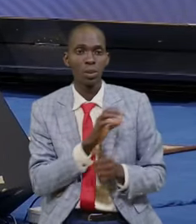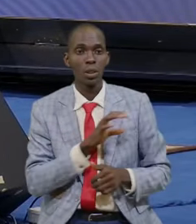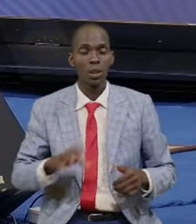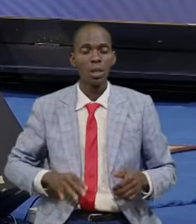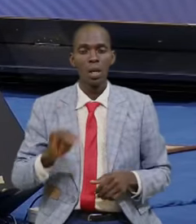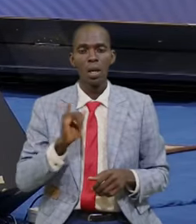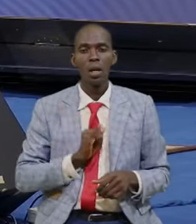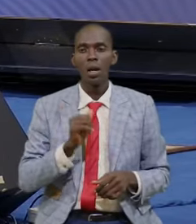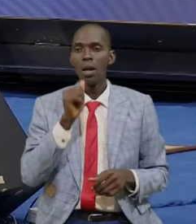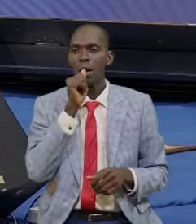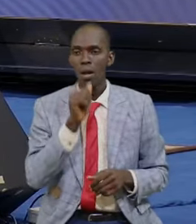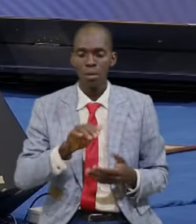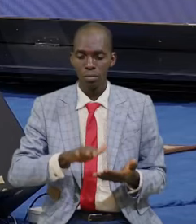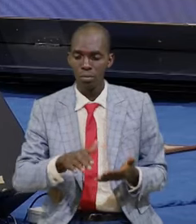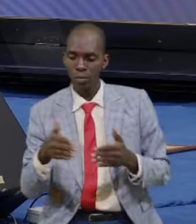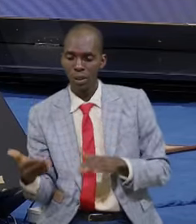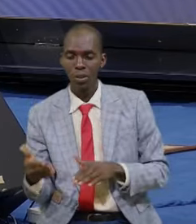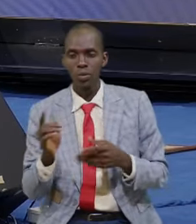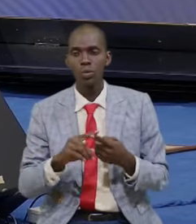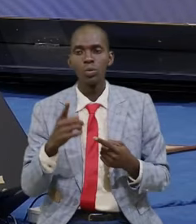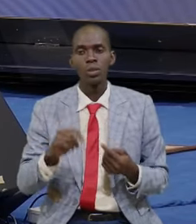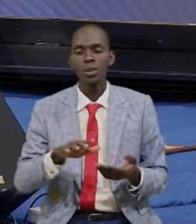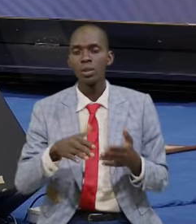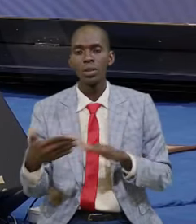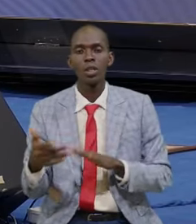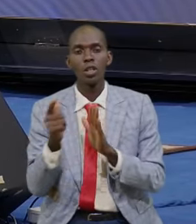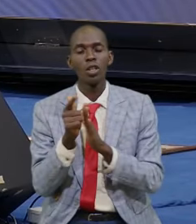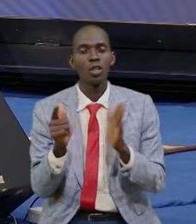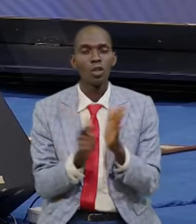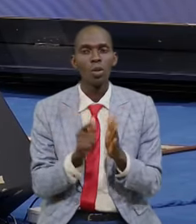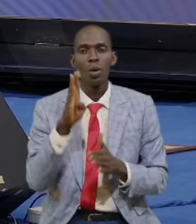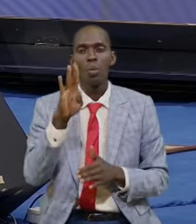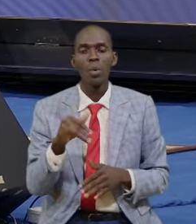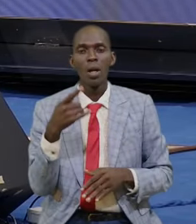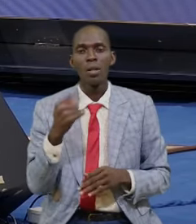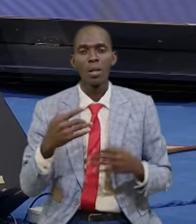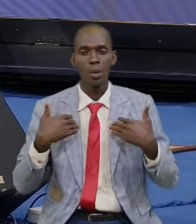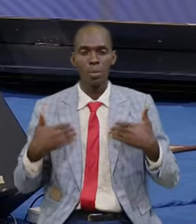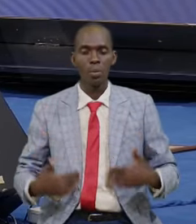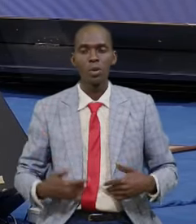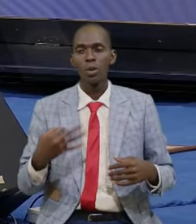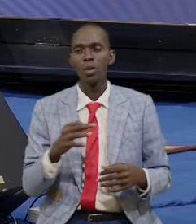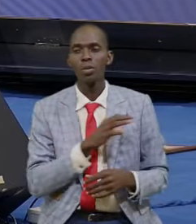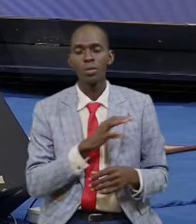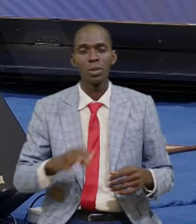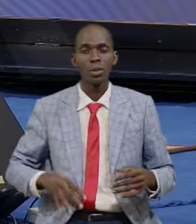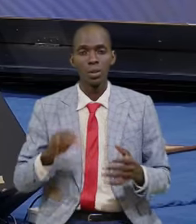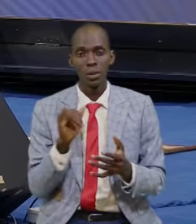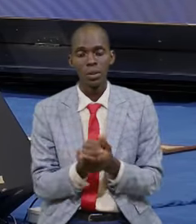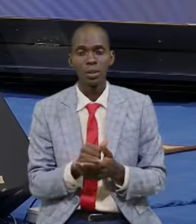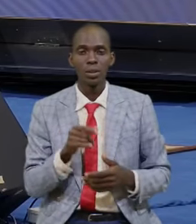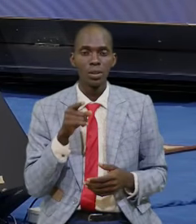am dead to the dead law by the body of Christ, that ye shall